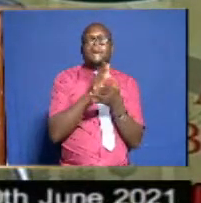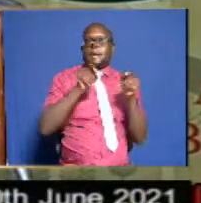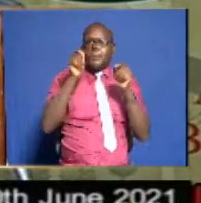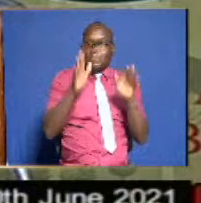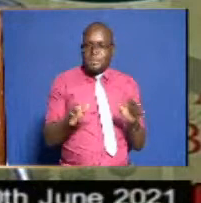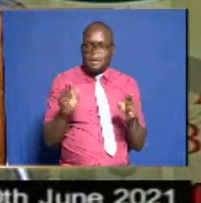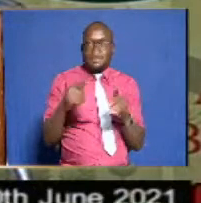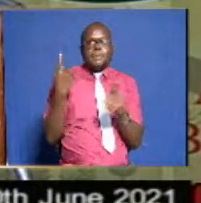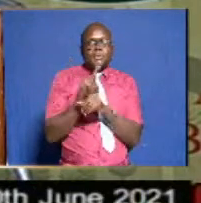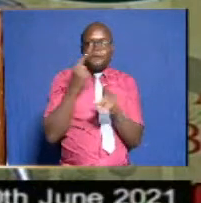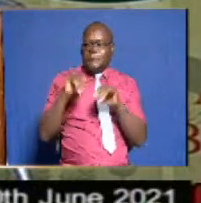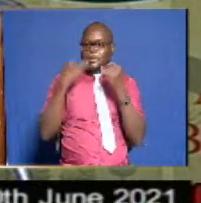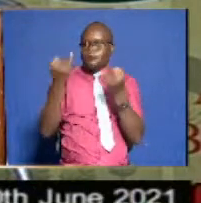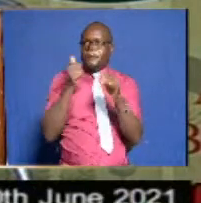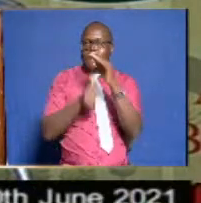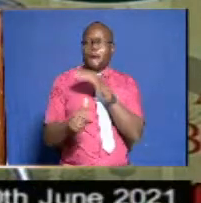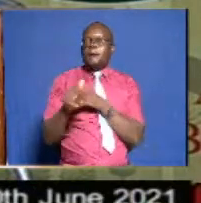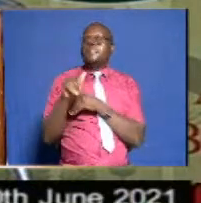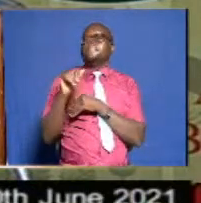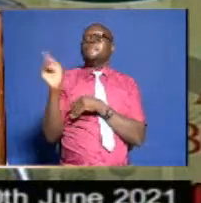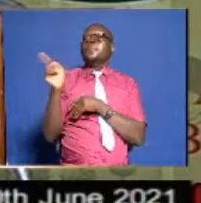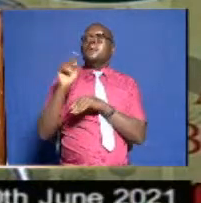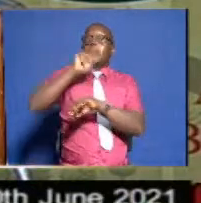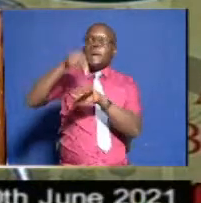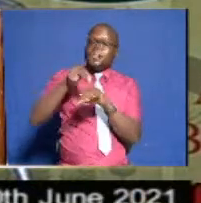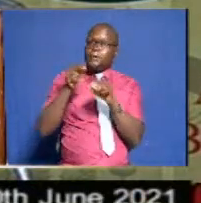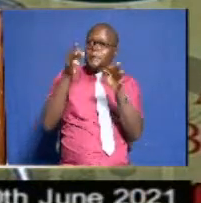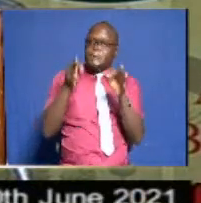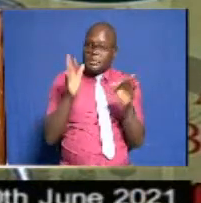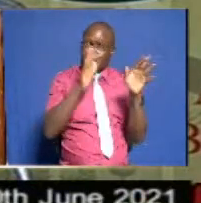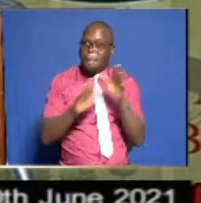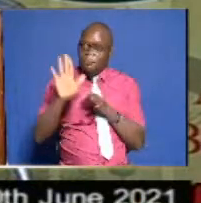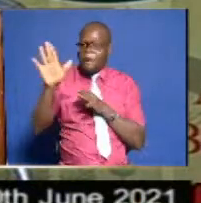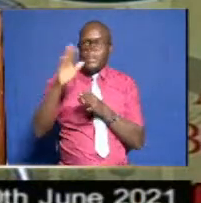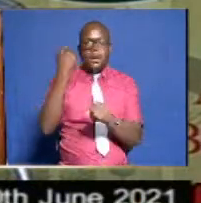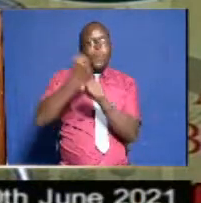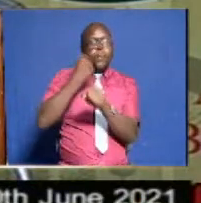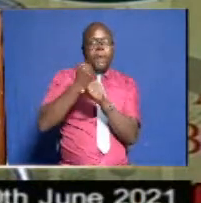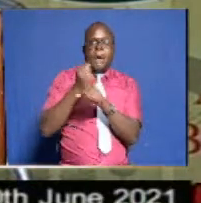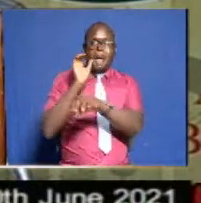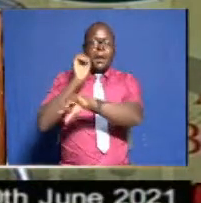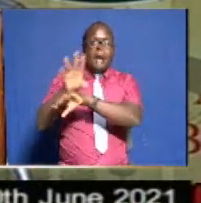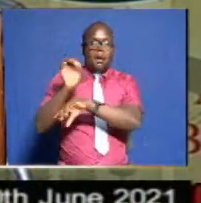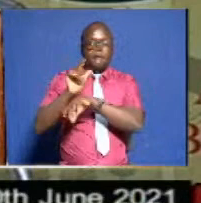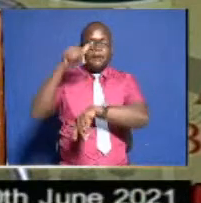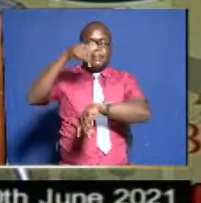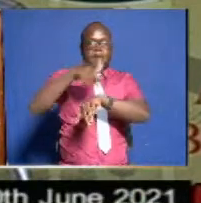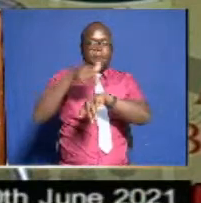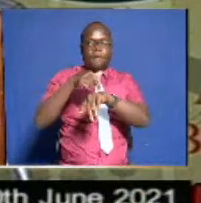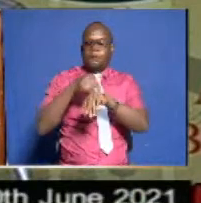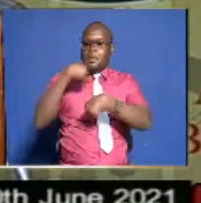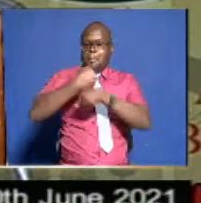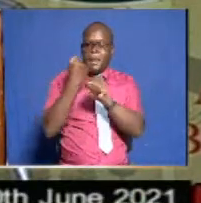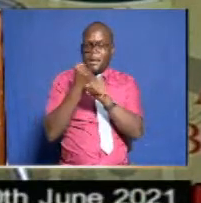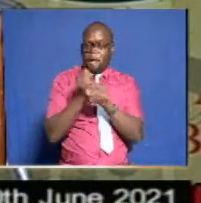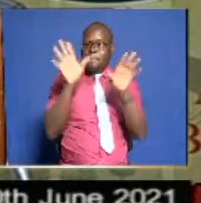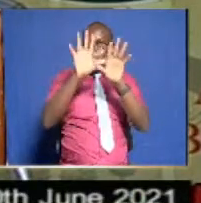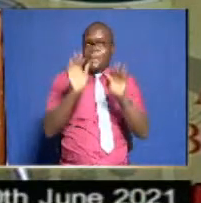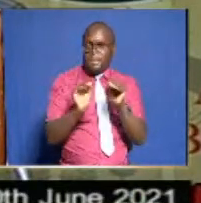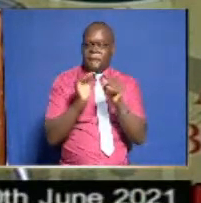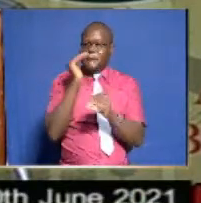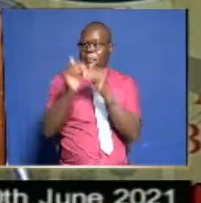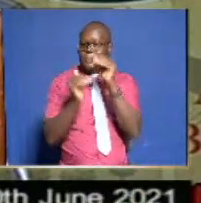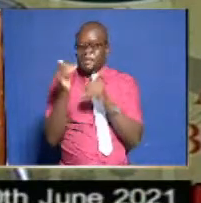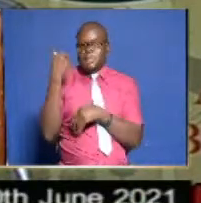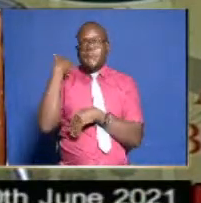the various agencies under the National Treasury and Planning for their contributions and advice during the budget process.